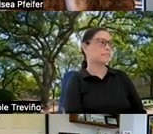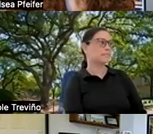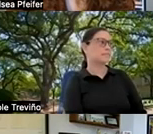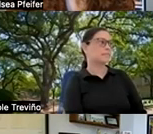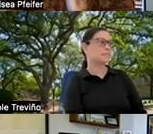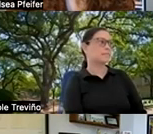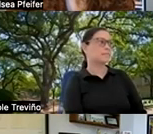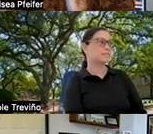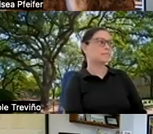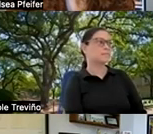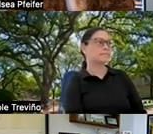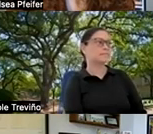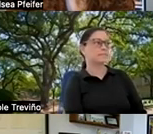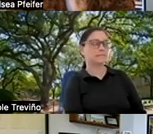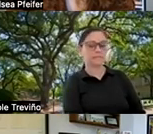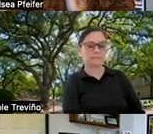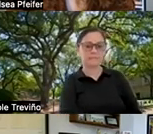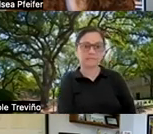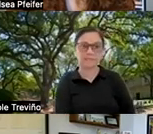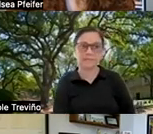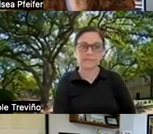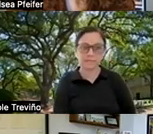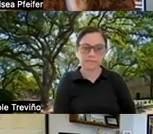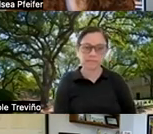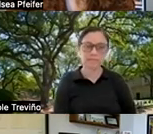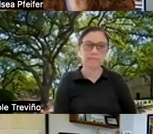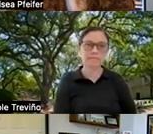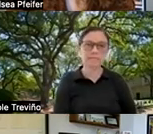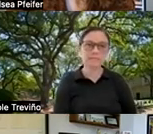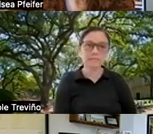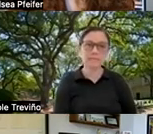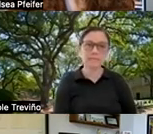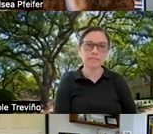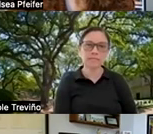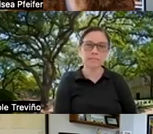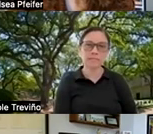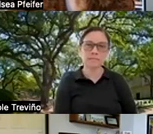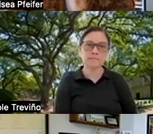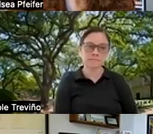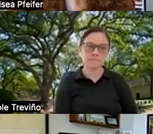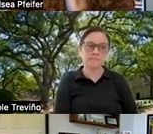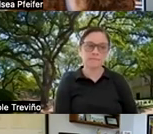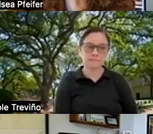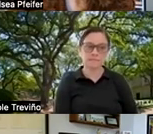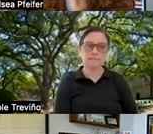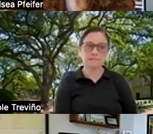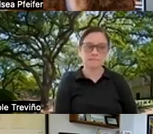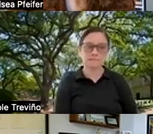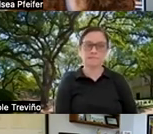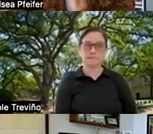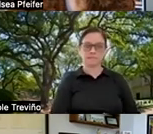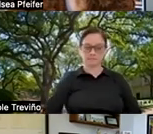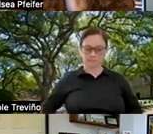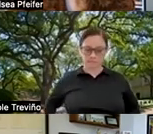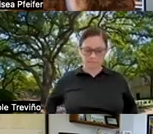right? This is supposed to be a comprehensive statewide plan, and they're asking the council for their help to